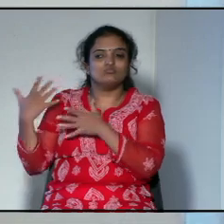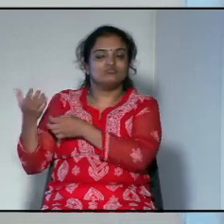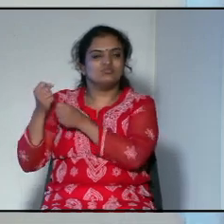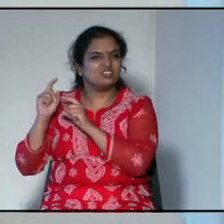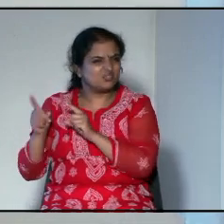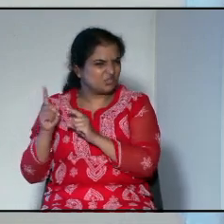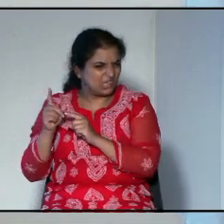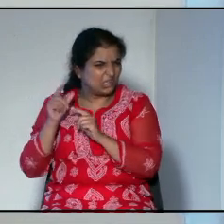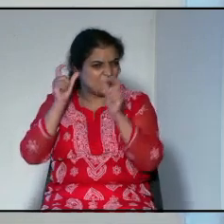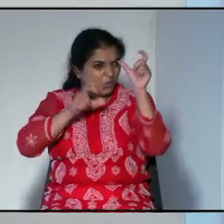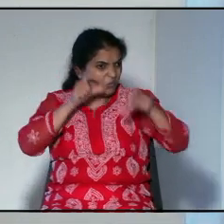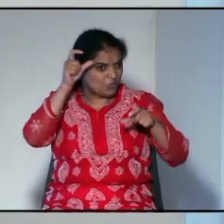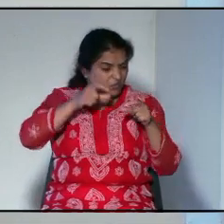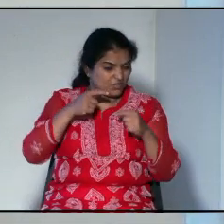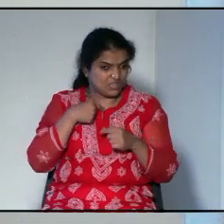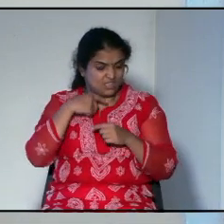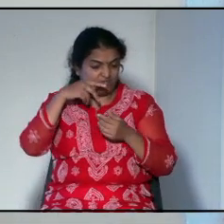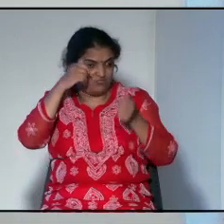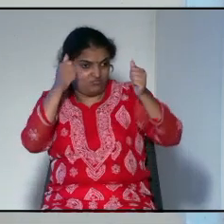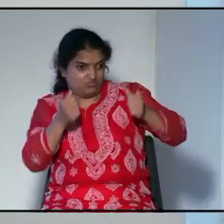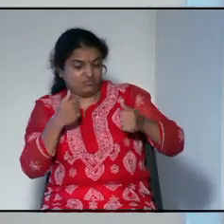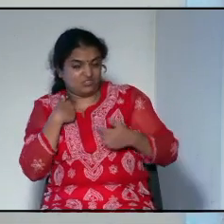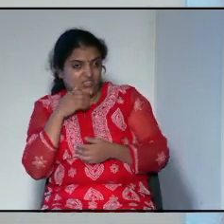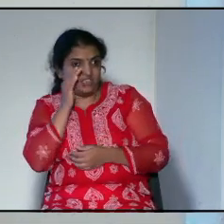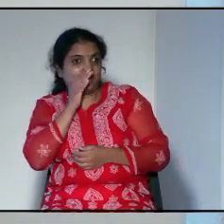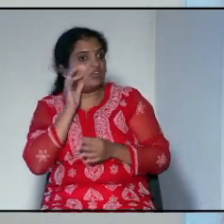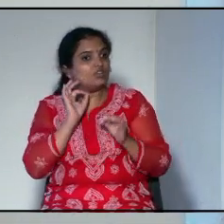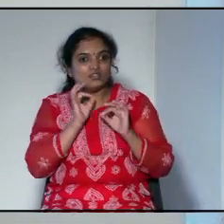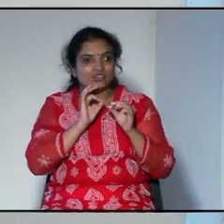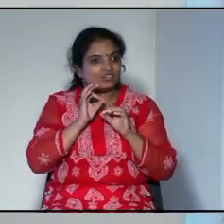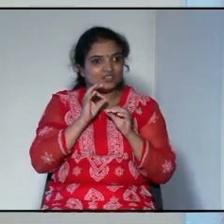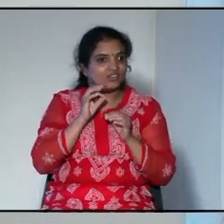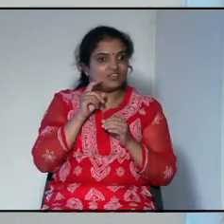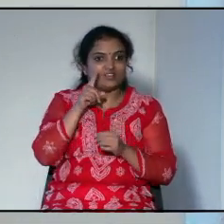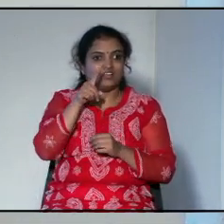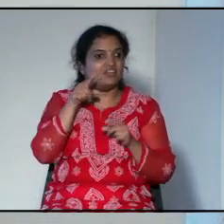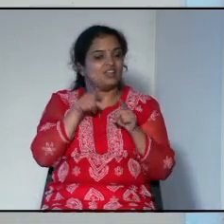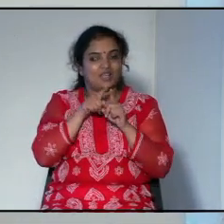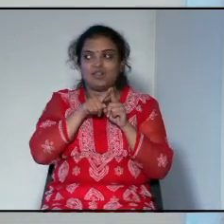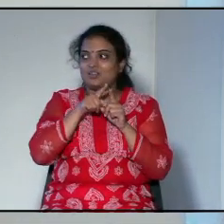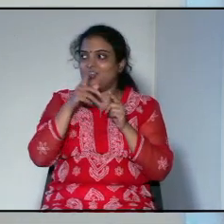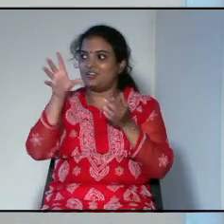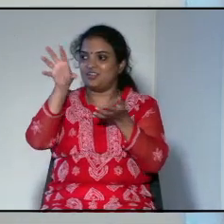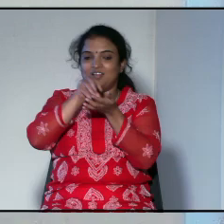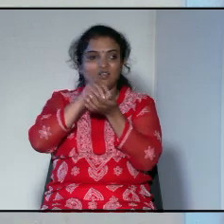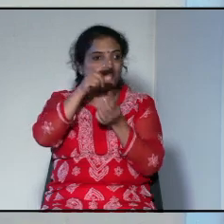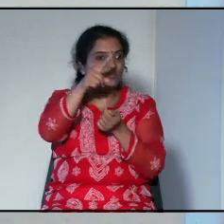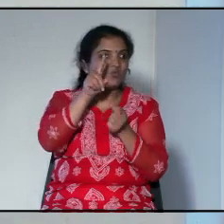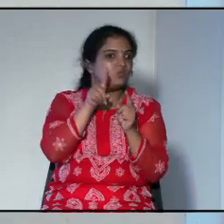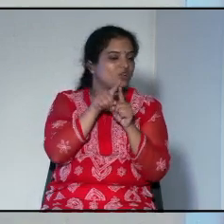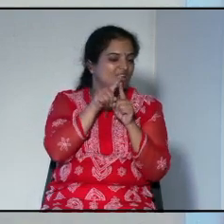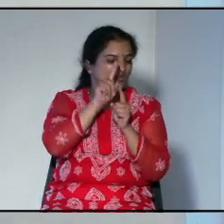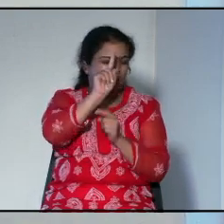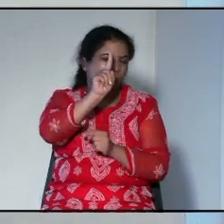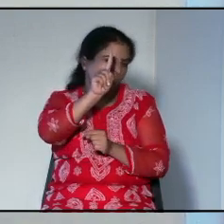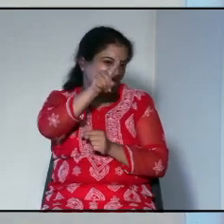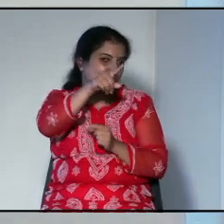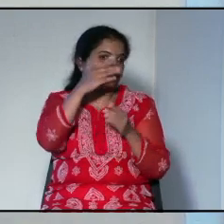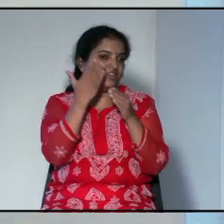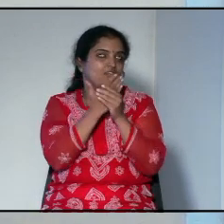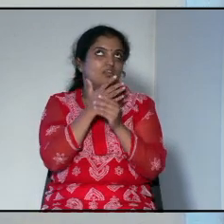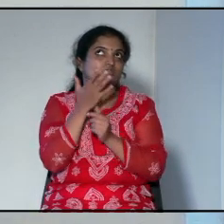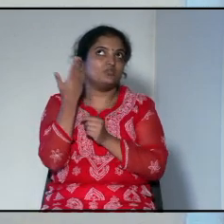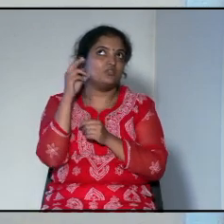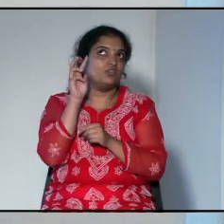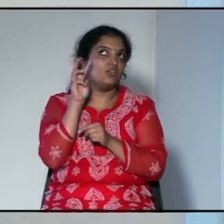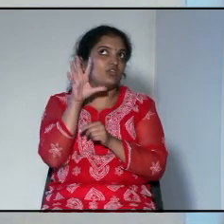ever wanted to be recorded, you know, but, so I don't think that... But she allowed me to record it, yeah, and but I just don't know. informally maybe, yeah. That was